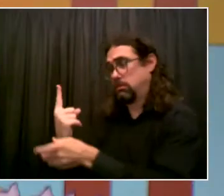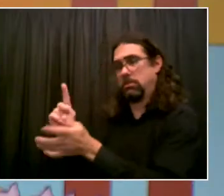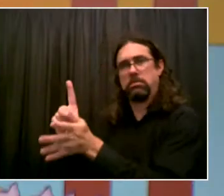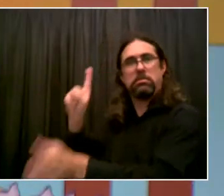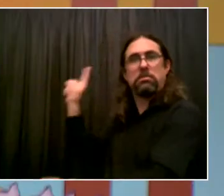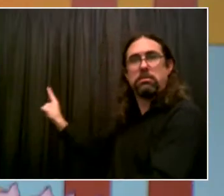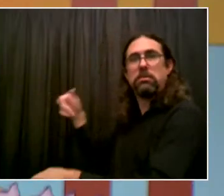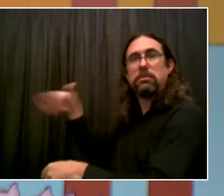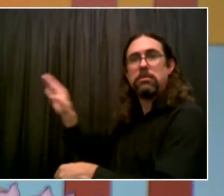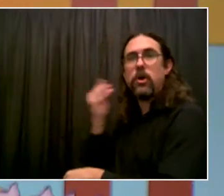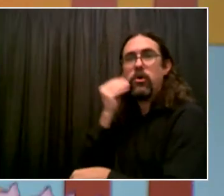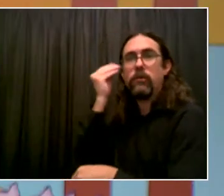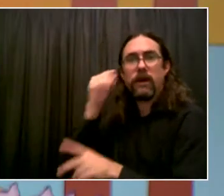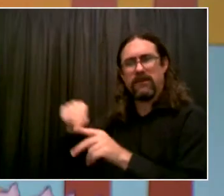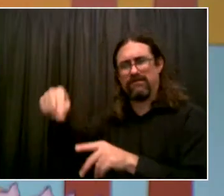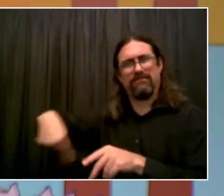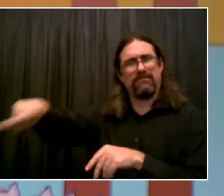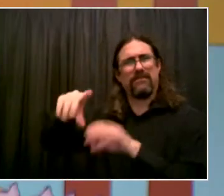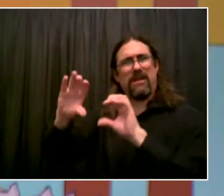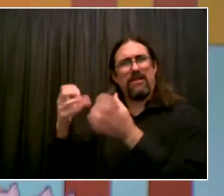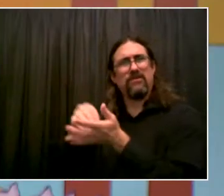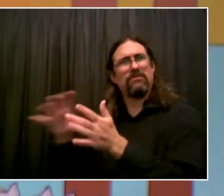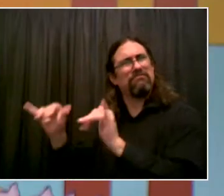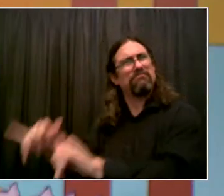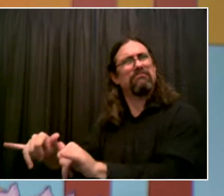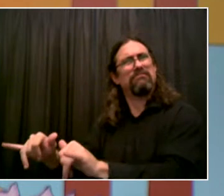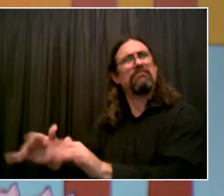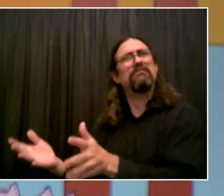system back, Chancellor Misha Ross-Porter.